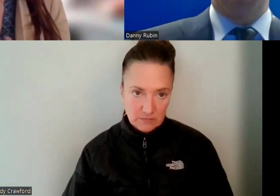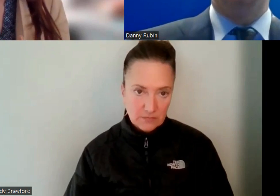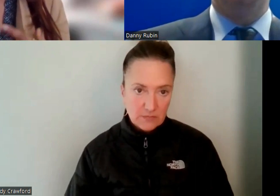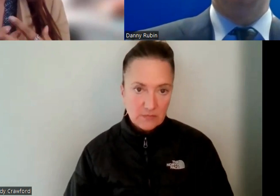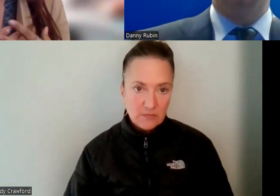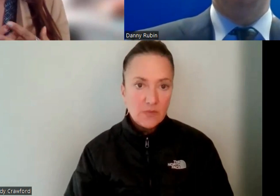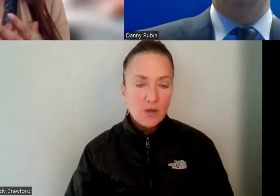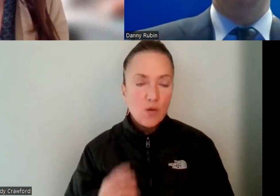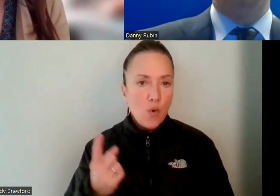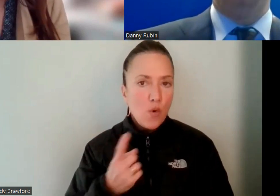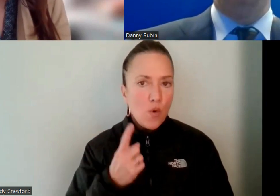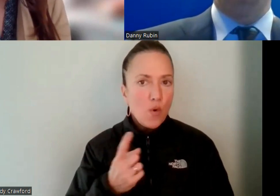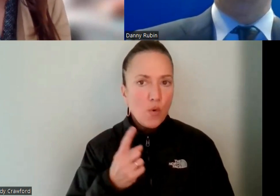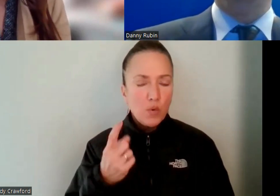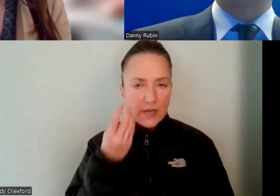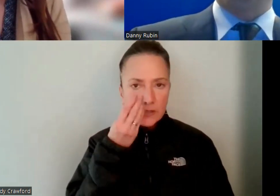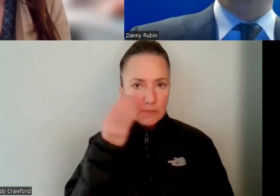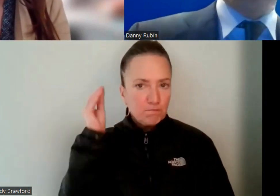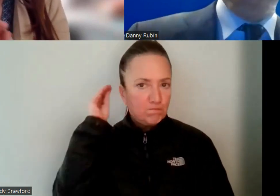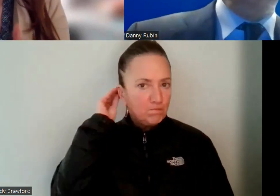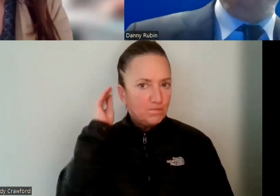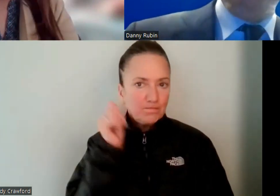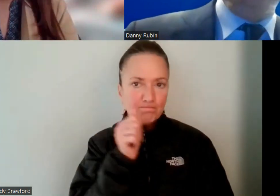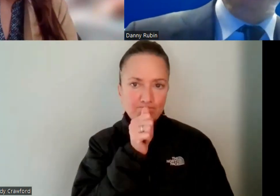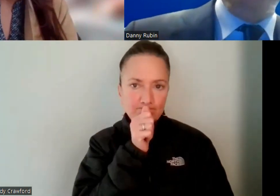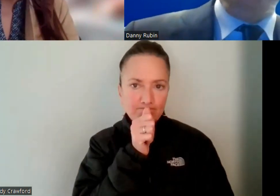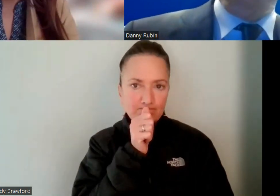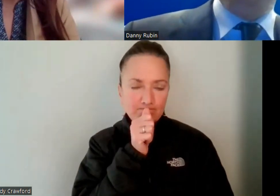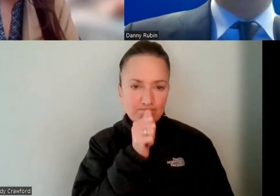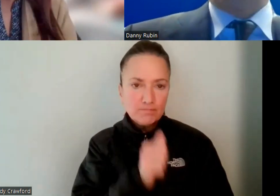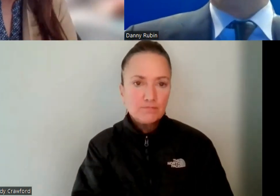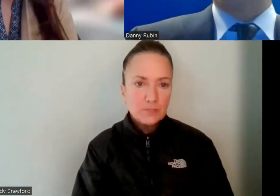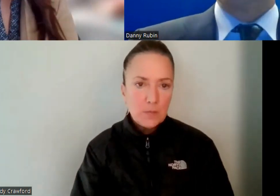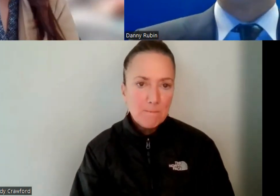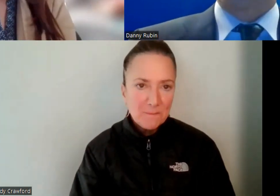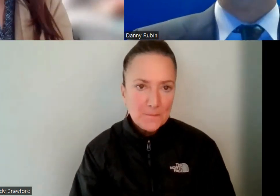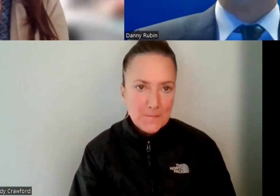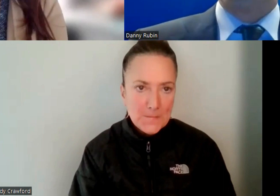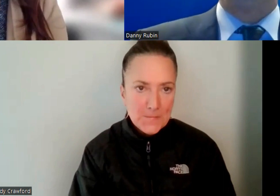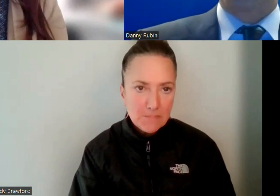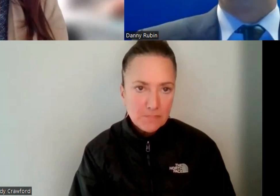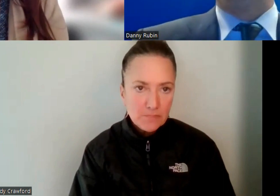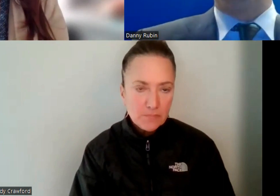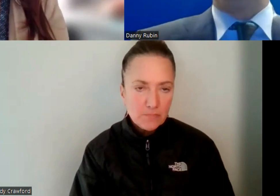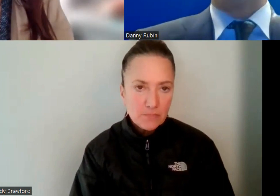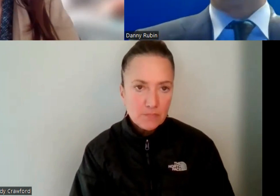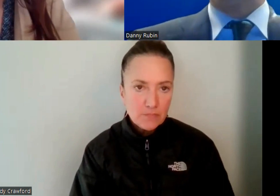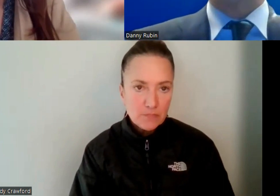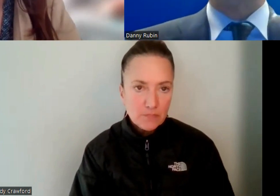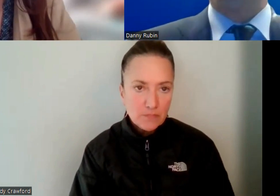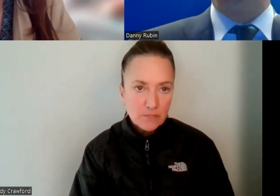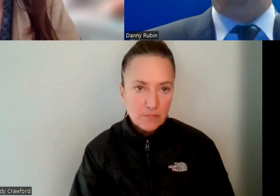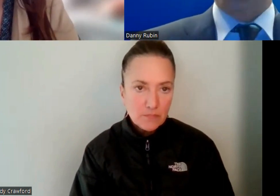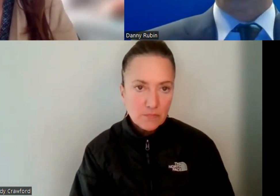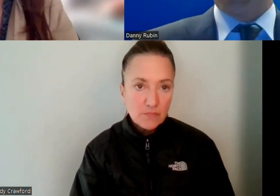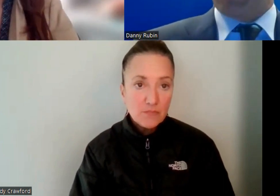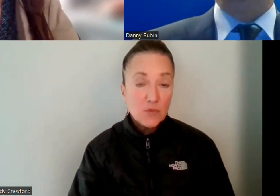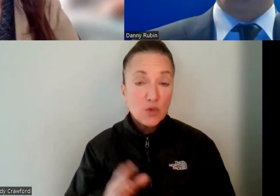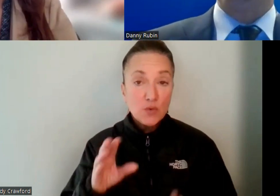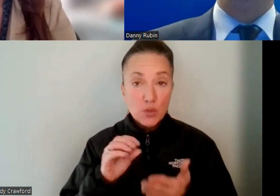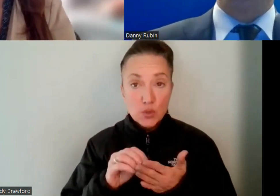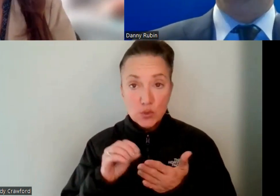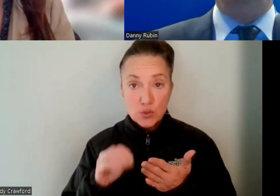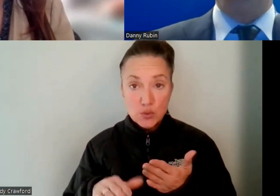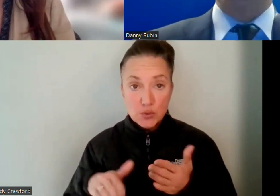keeping people's information confidential That's because great. they trust you with it. So Oh, that's a great point. And for the students here who are